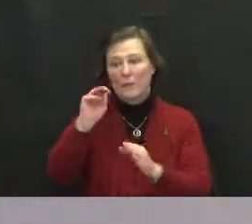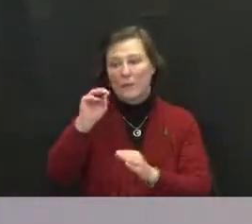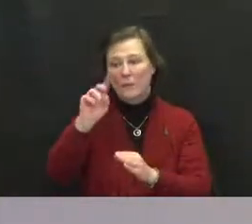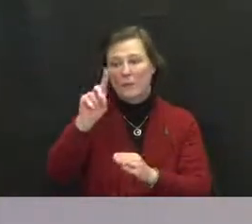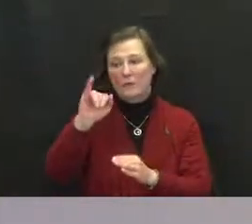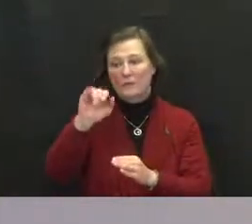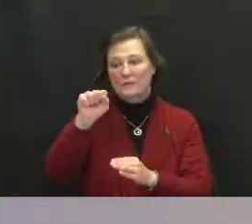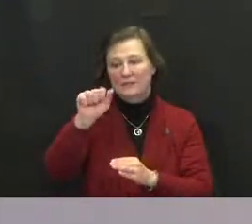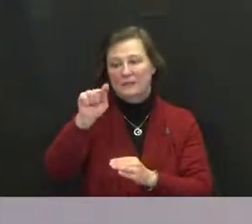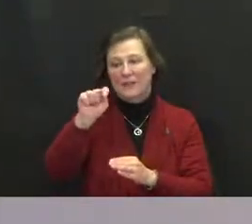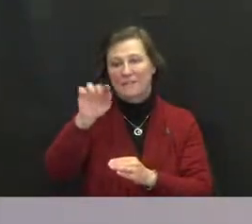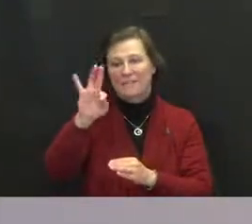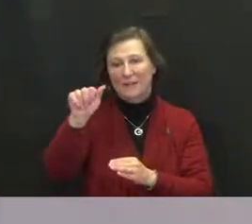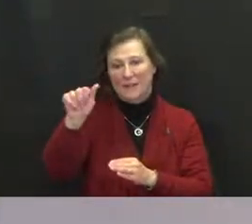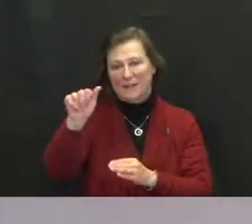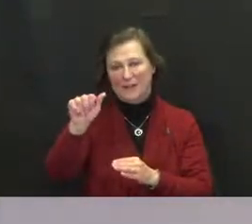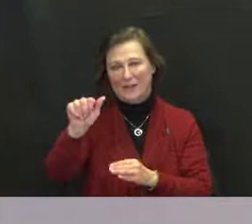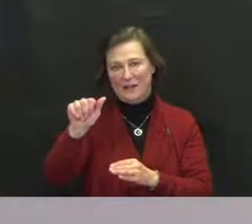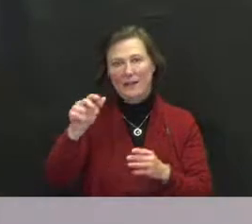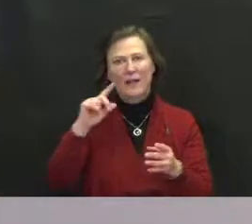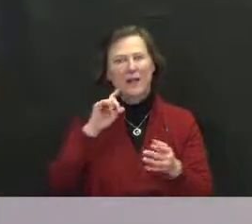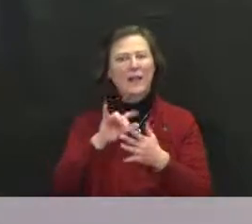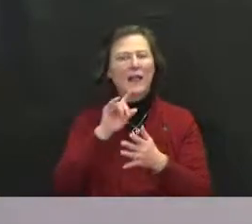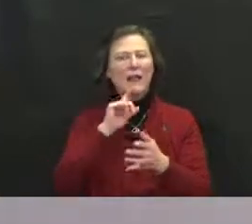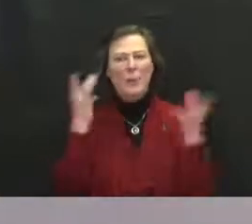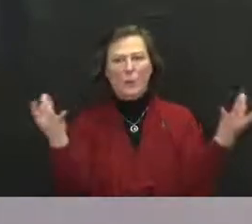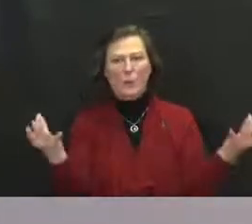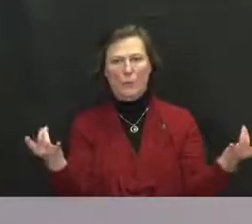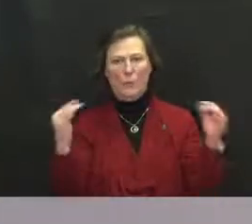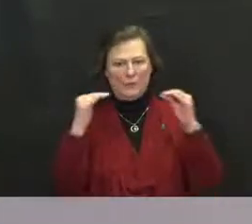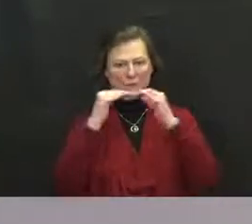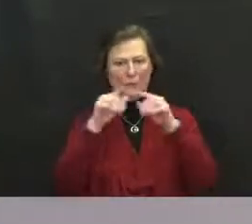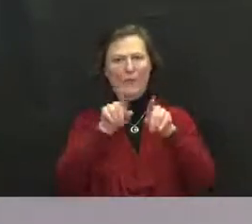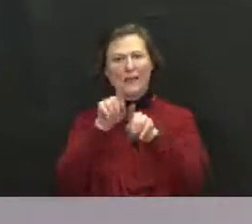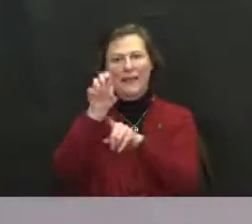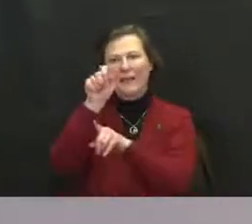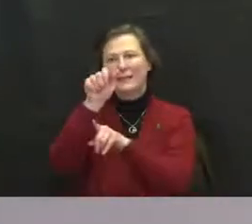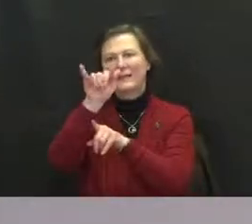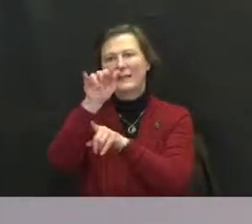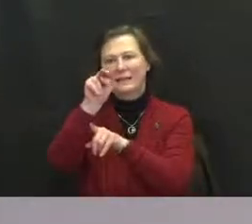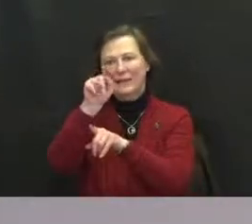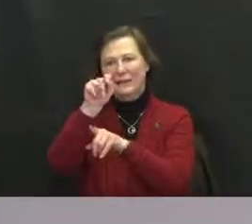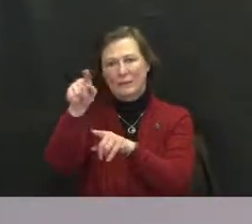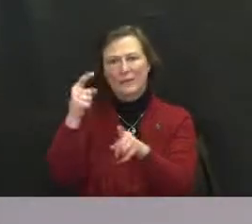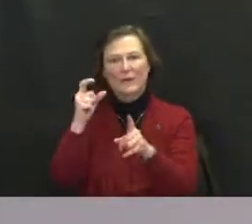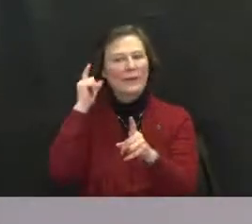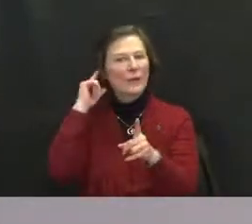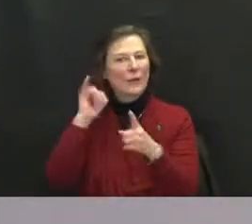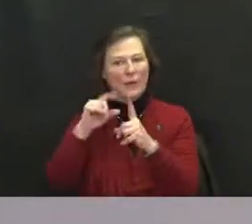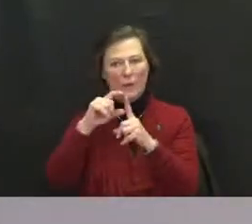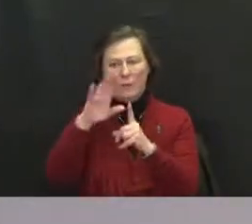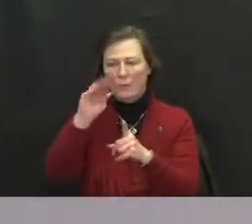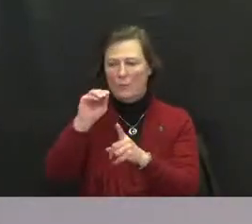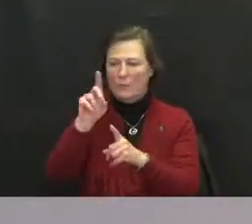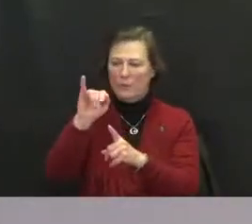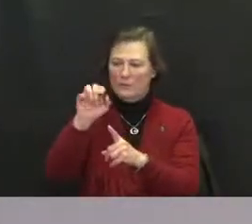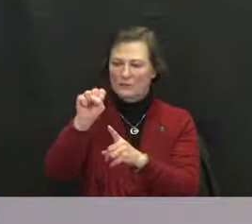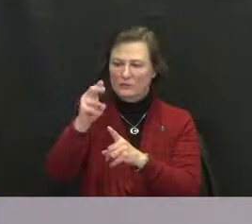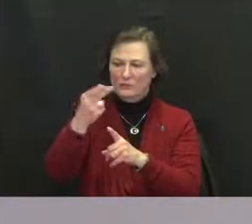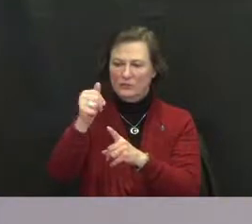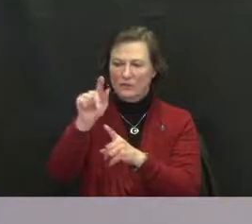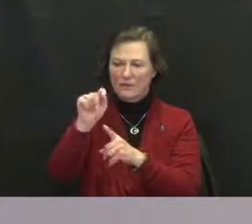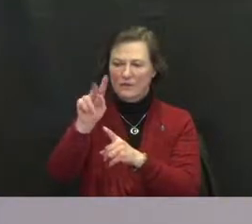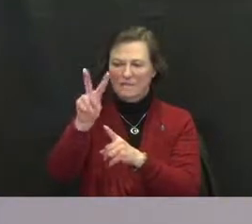A bodhisattva is roughly the Buddhist equivalent of a saint when you hear that term, bodhisattva. And Shantideva's book,